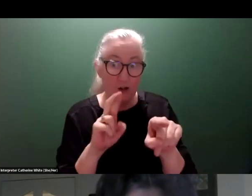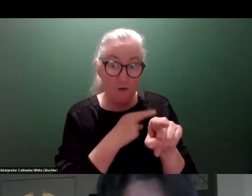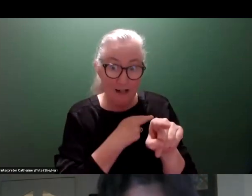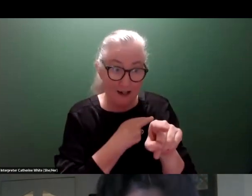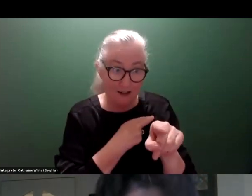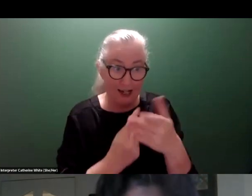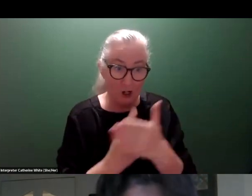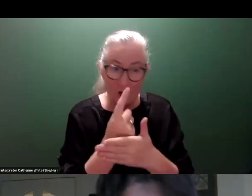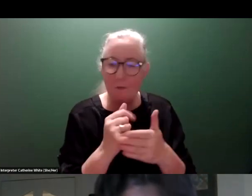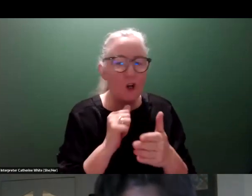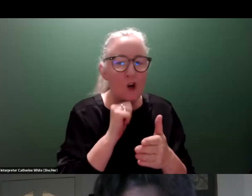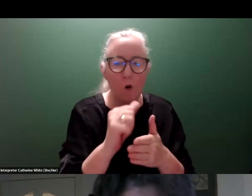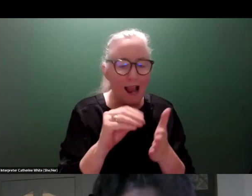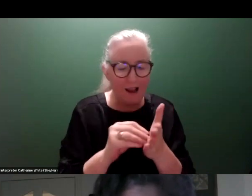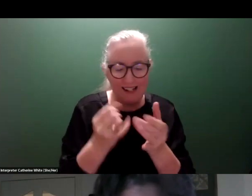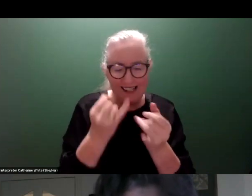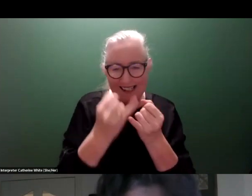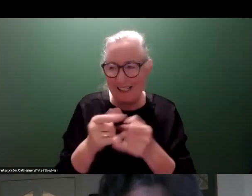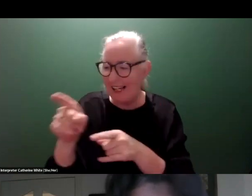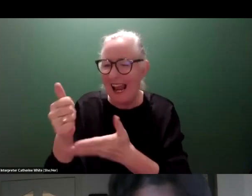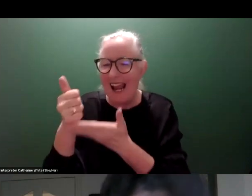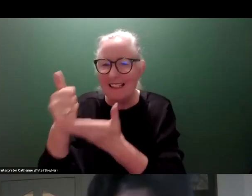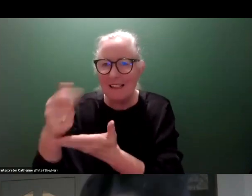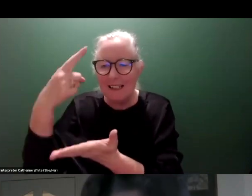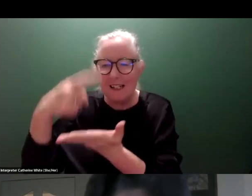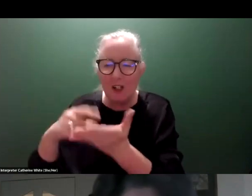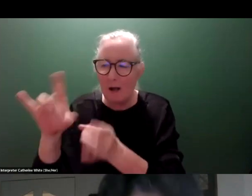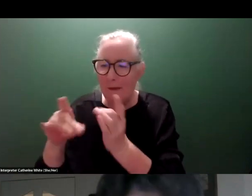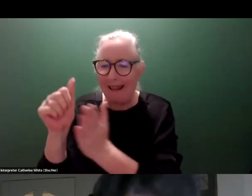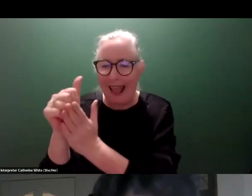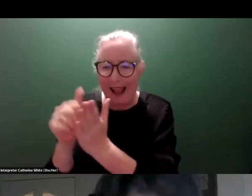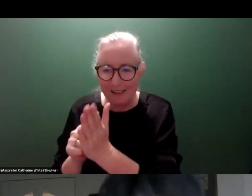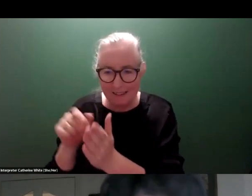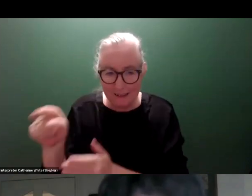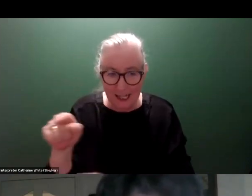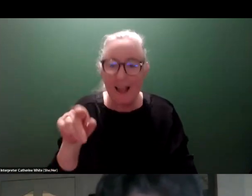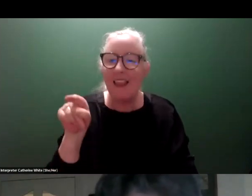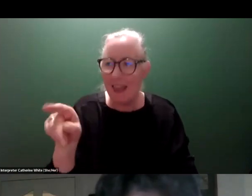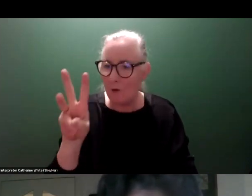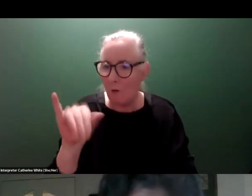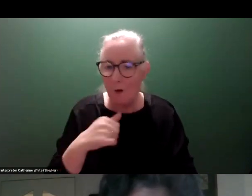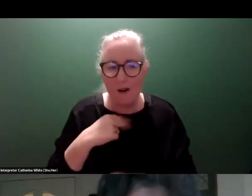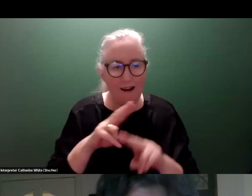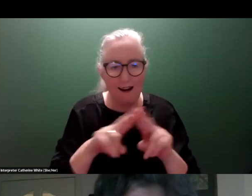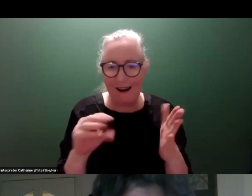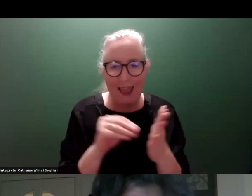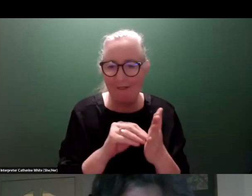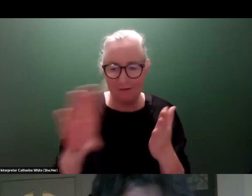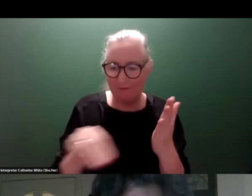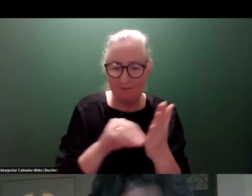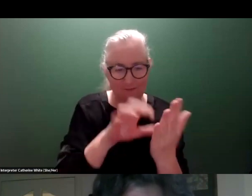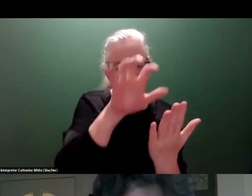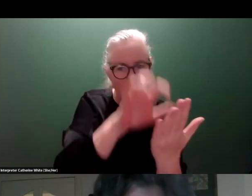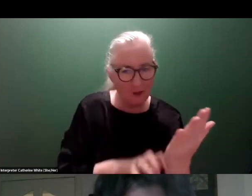any detail in the Assisted Decision Making Act. And therefore, we have not been able to provide